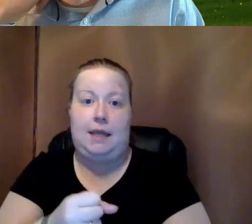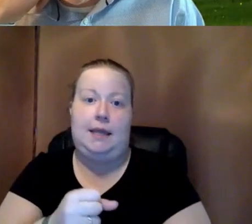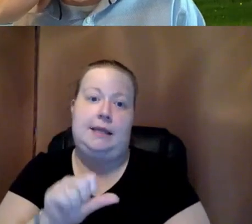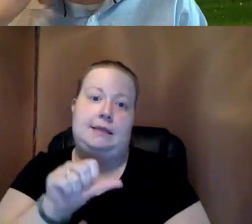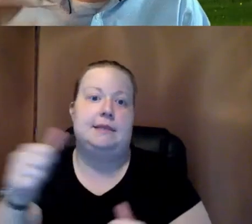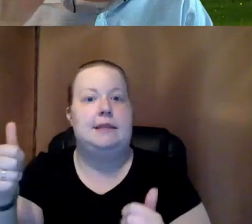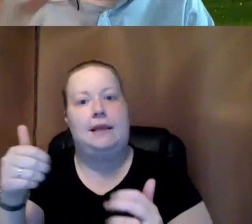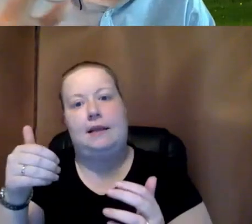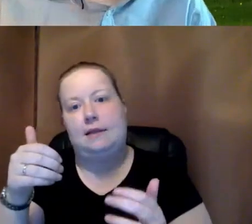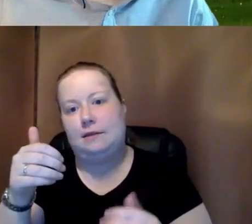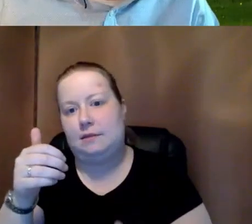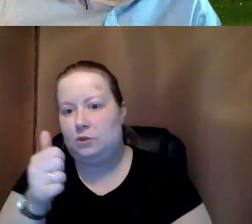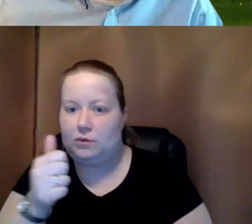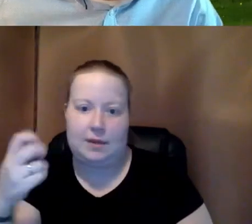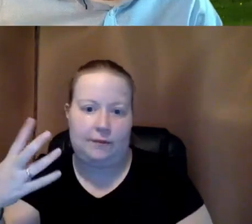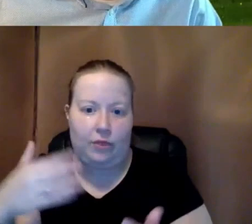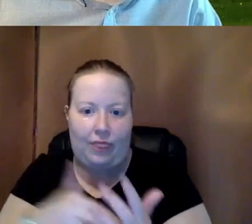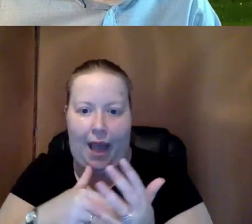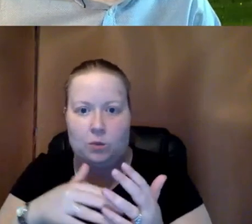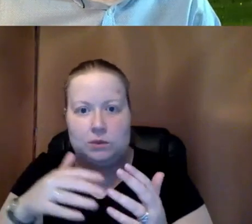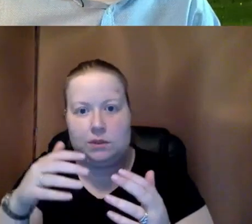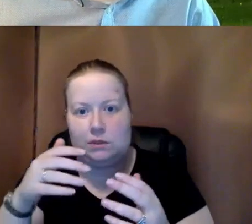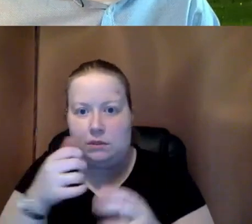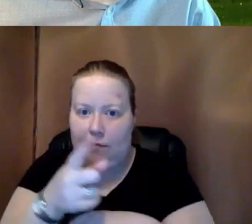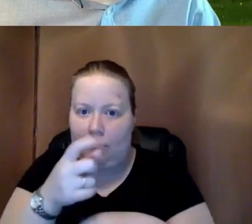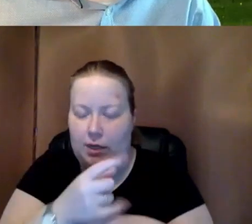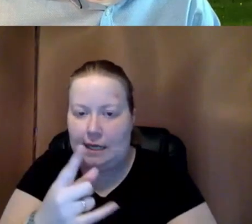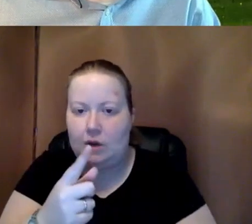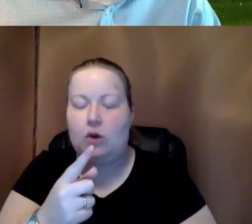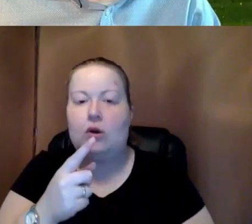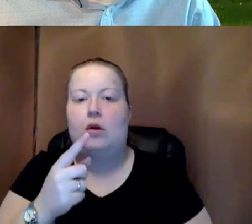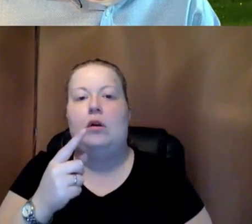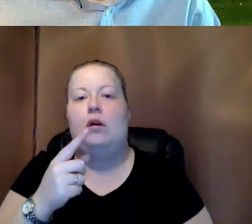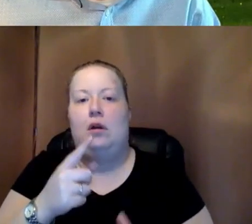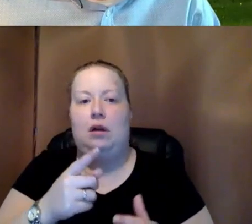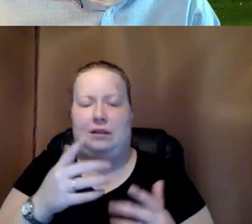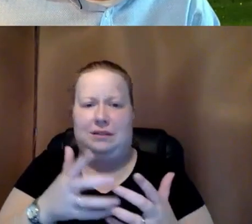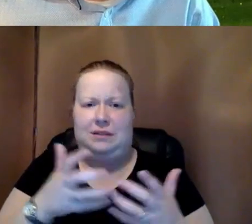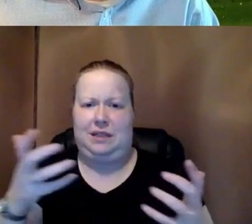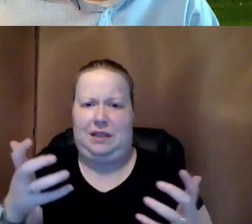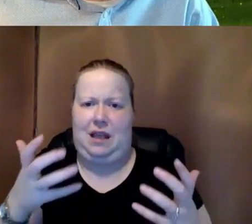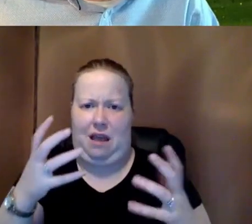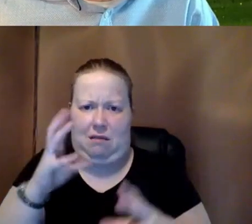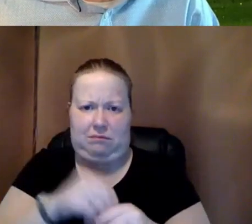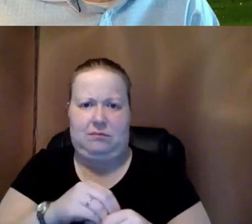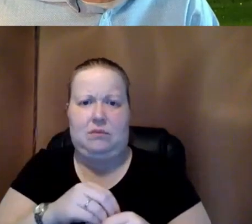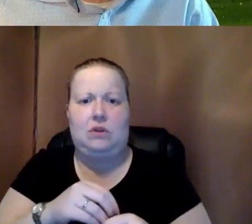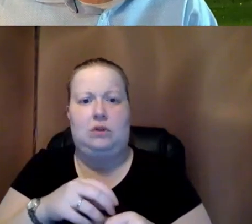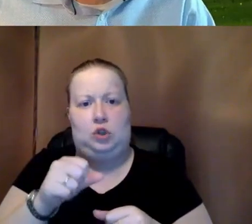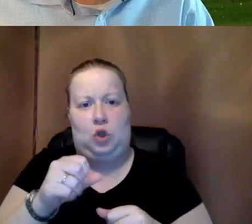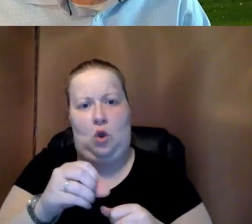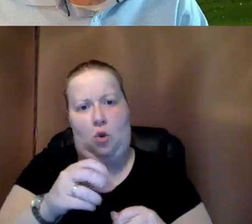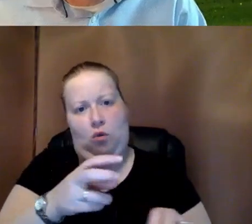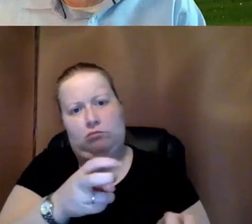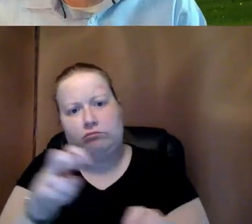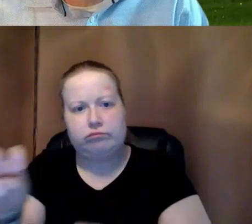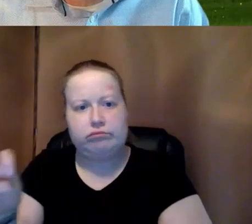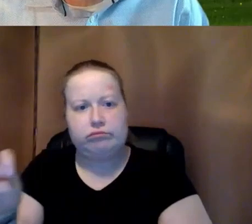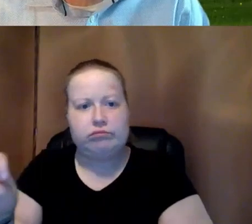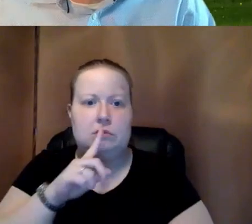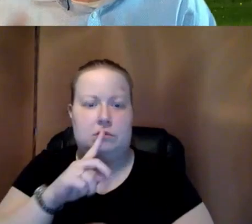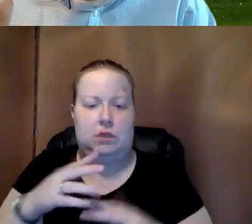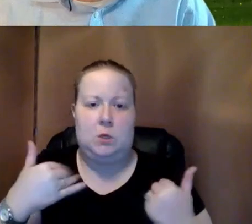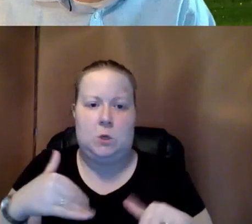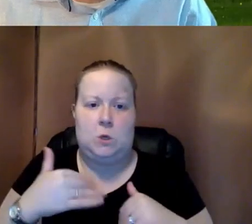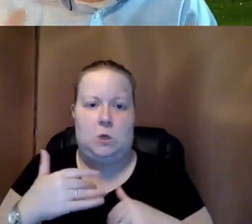super cost optimized. There's a lot of complexity in doing that. And making this transition from prototype is actually remarkably treacherous. You know, I put some publications